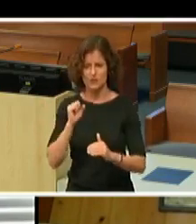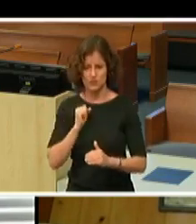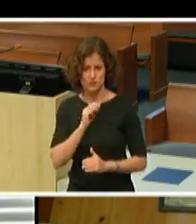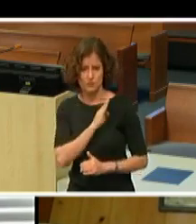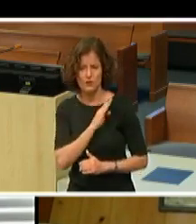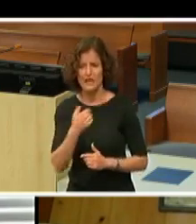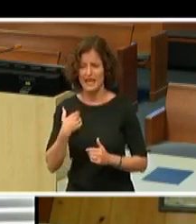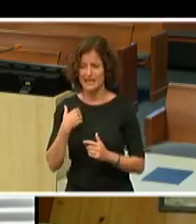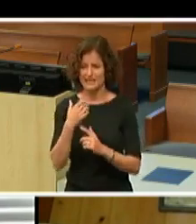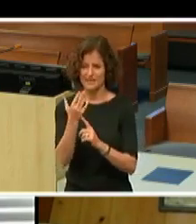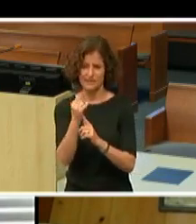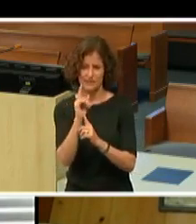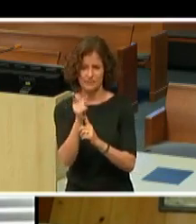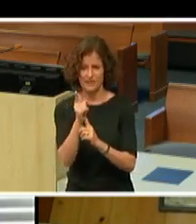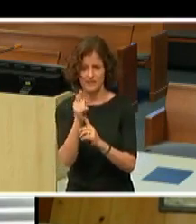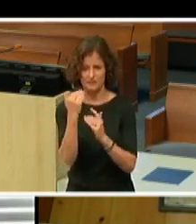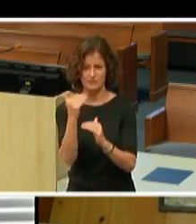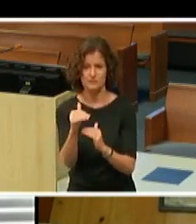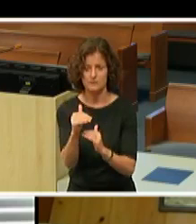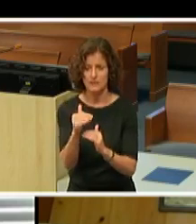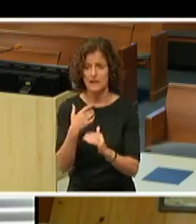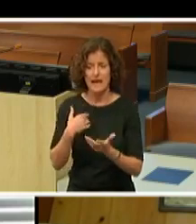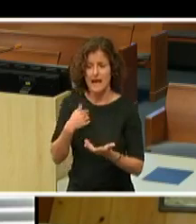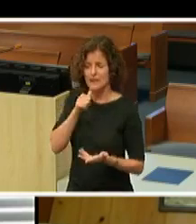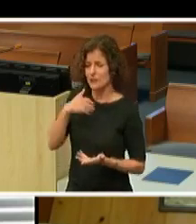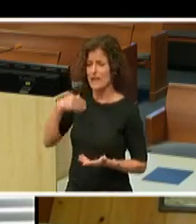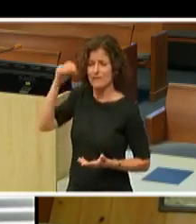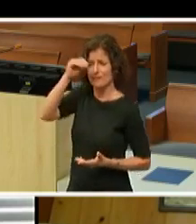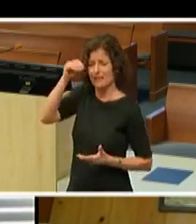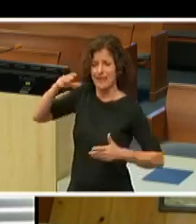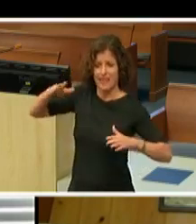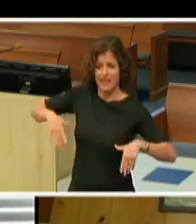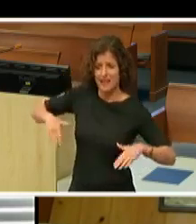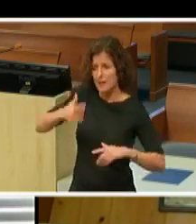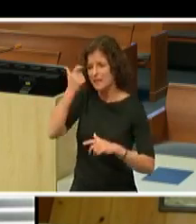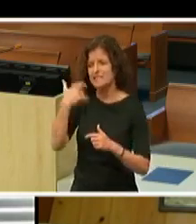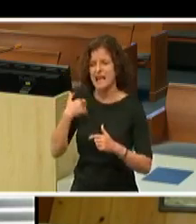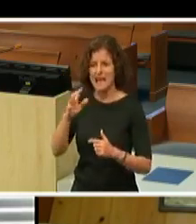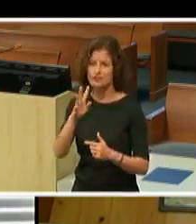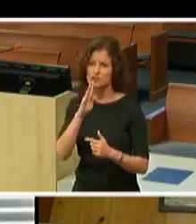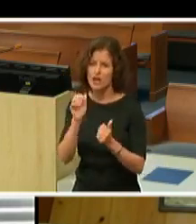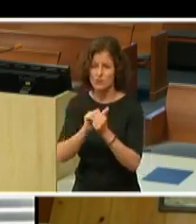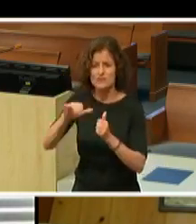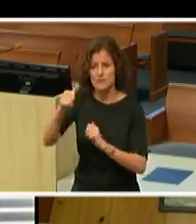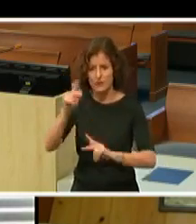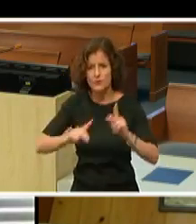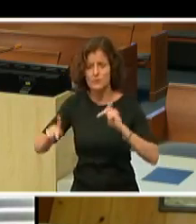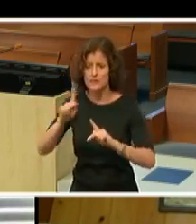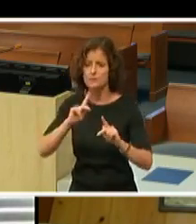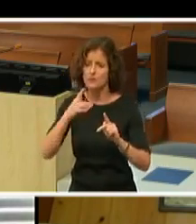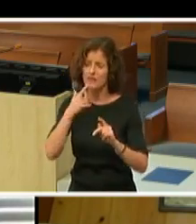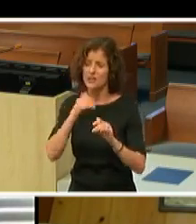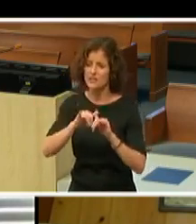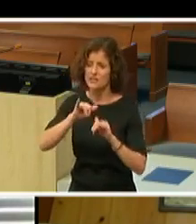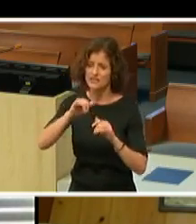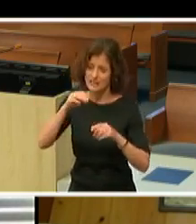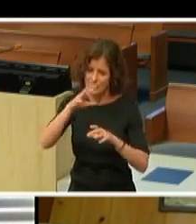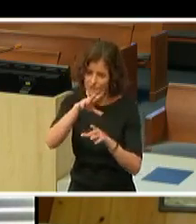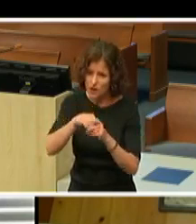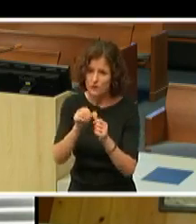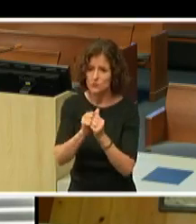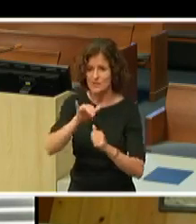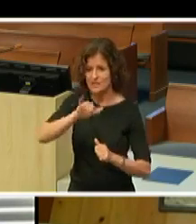15-minute block. So I don't have an opinion yet, Hutch, because, again, I need to speak to some other folks that are with a stay-at-home order, to your